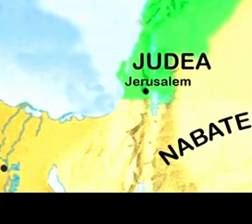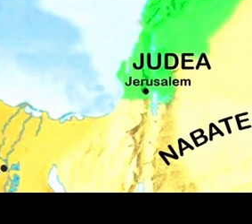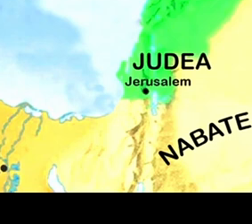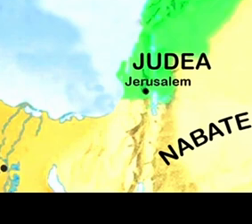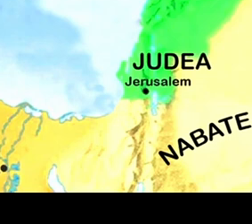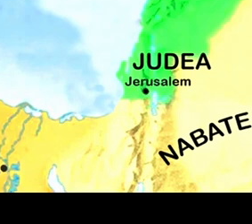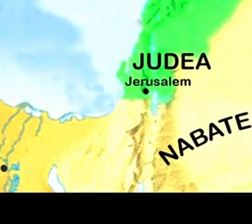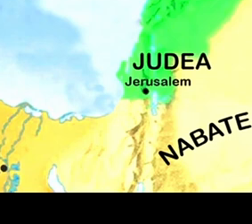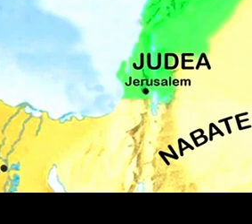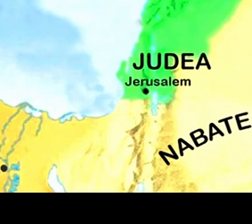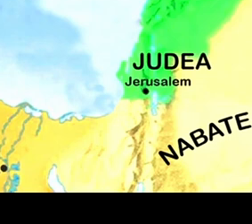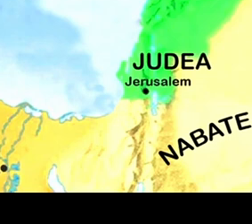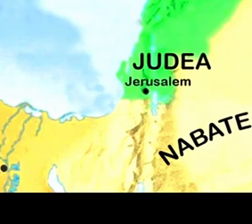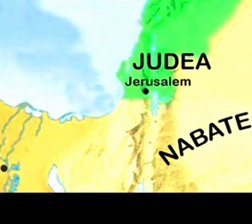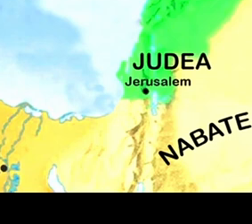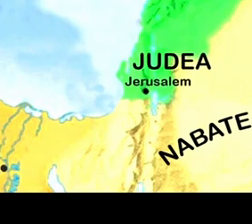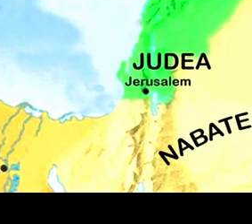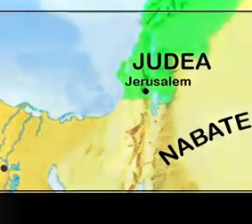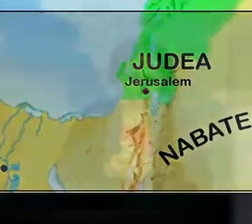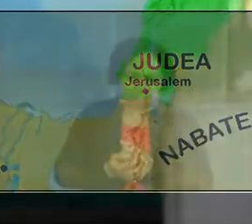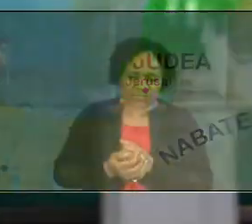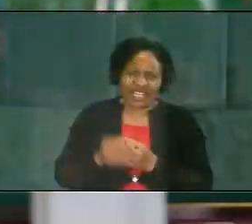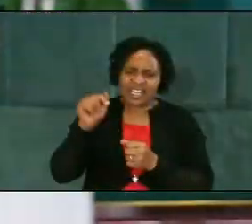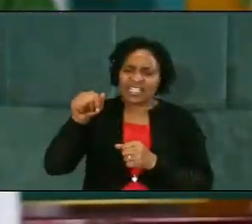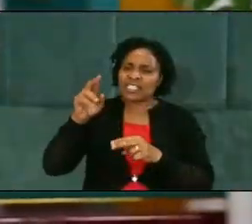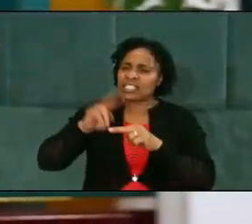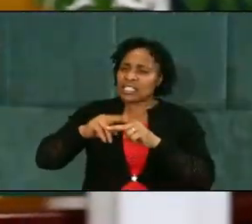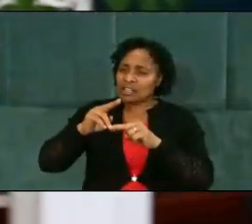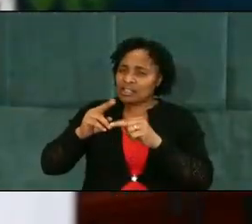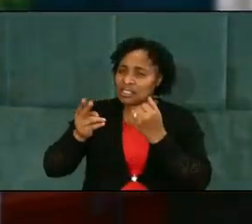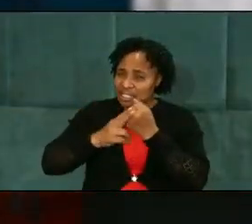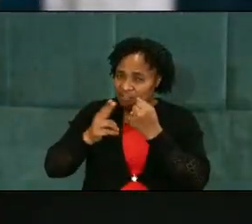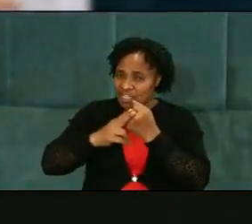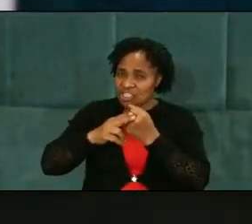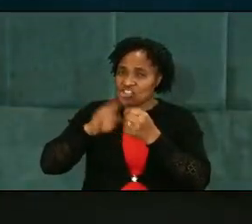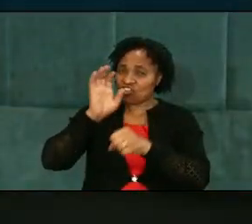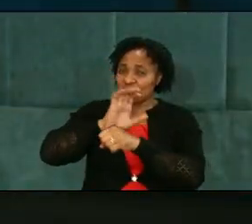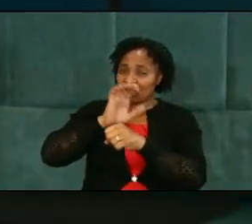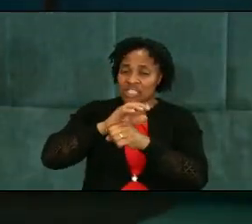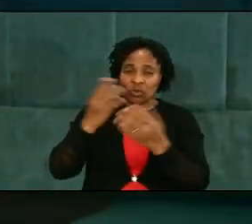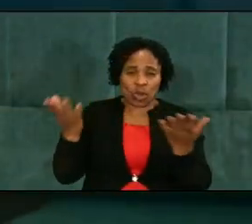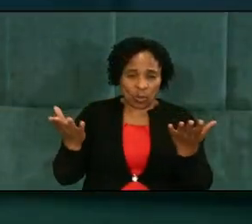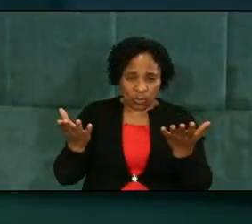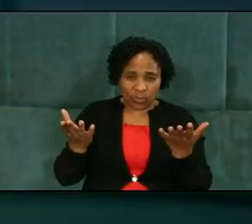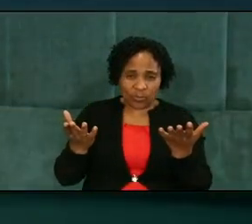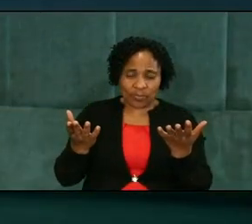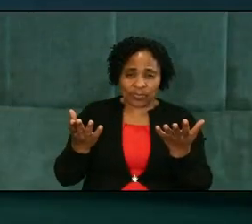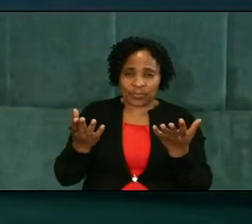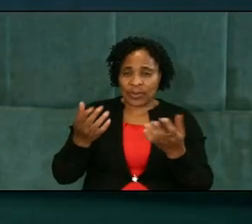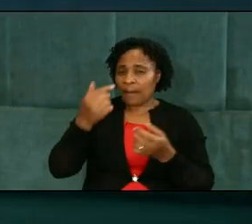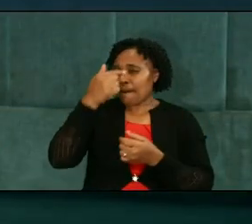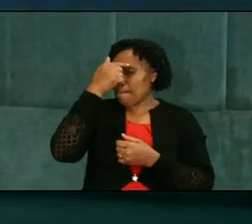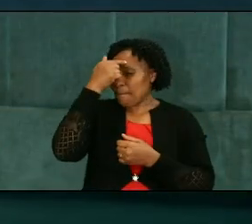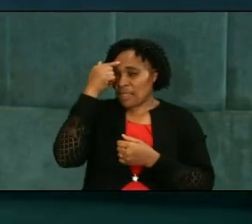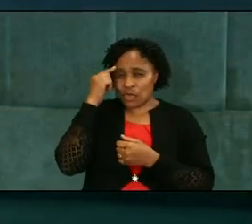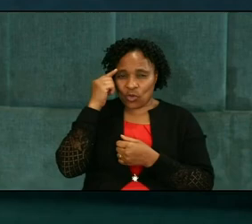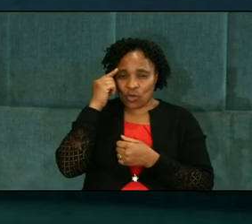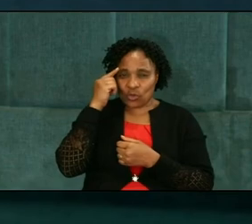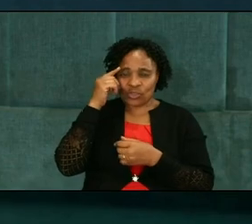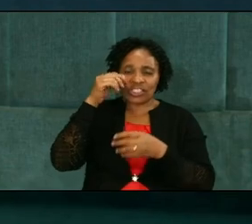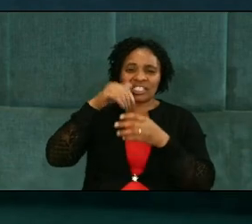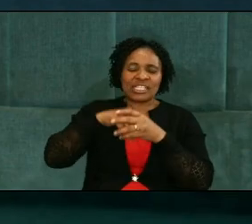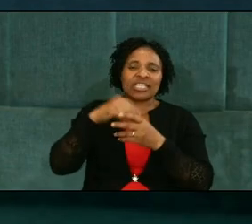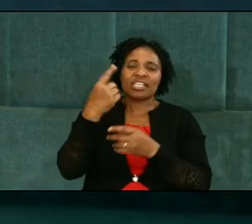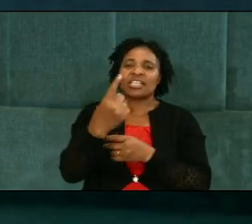why? These seven churches. I'm going to stay with me now. Because in each